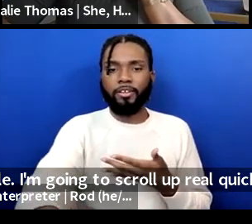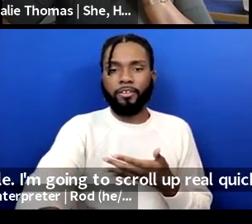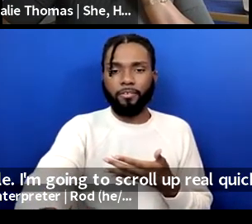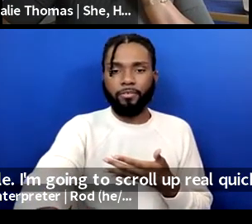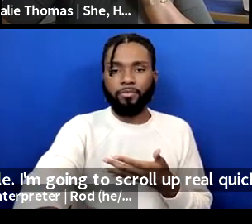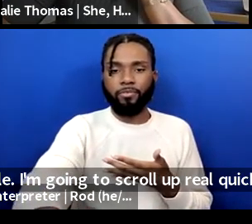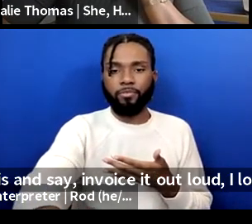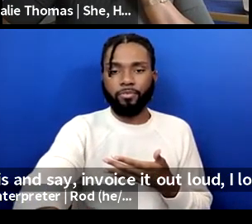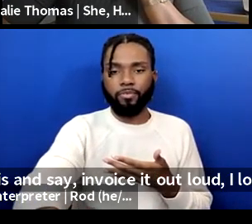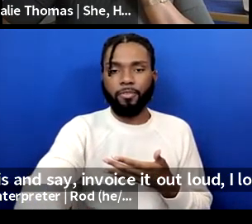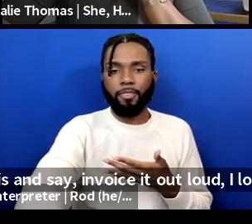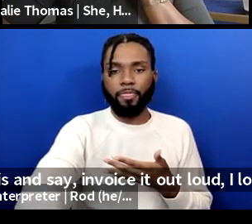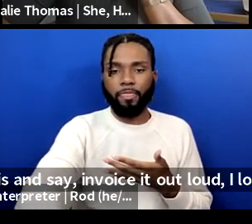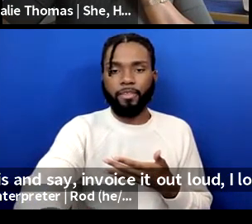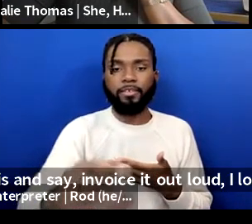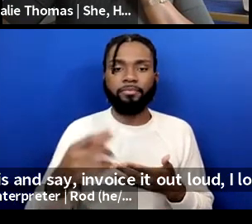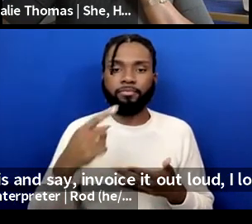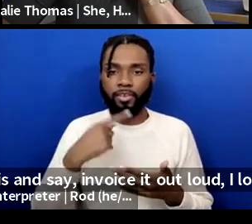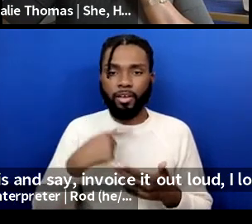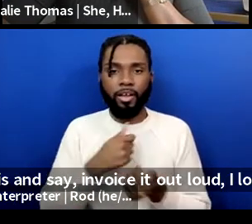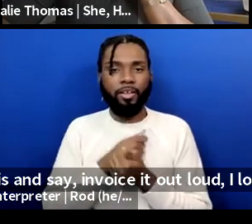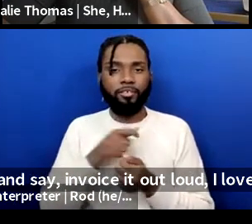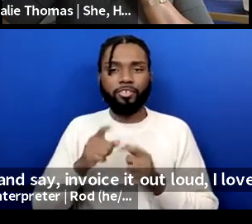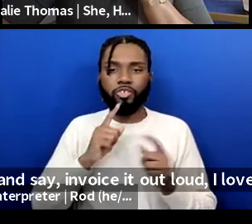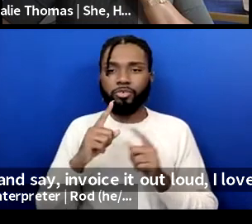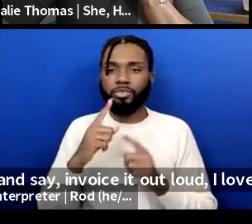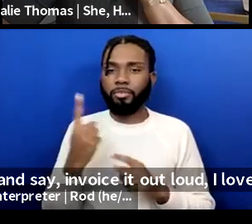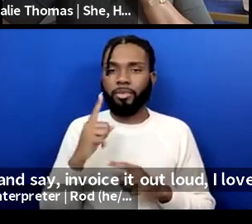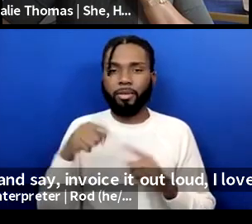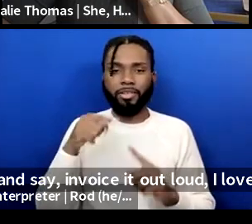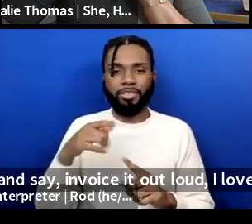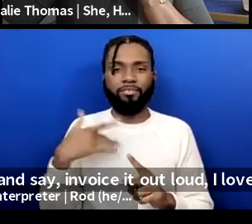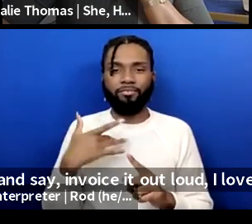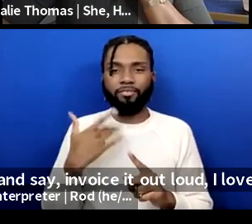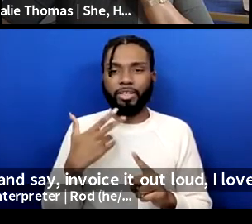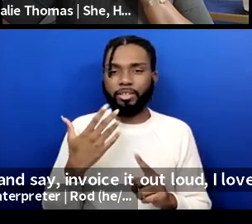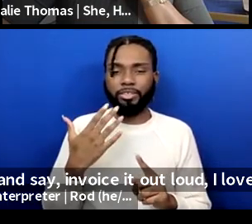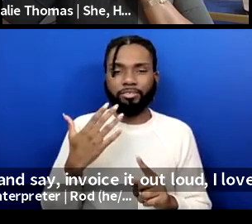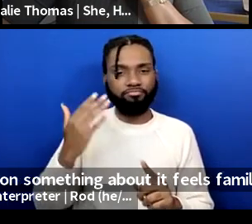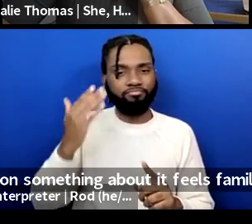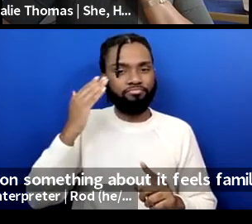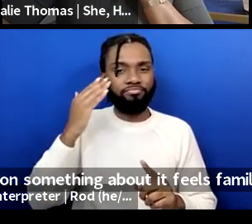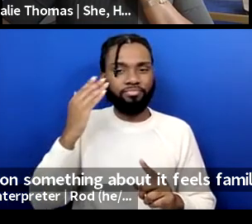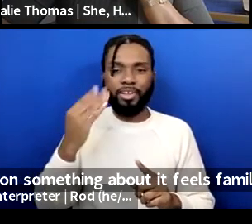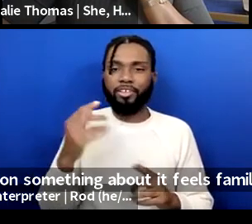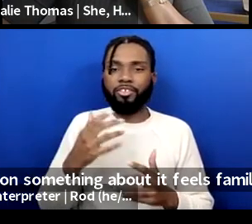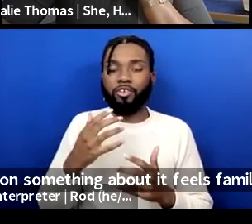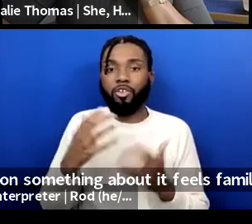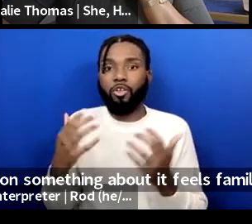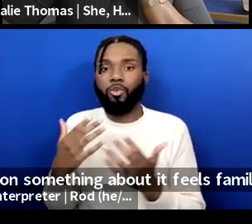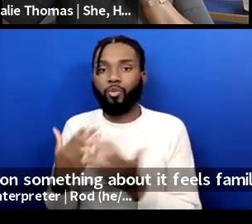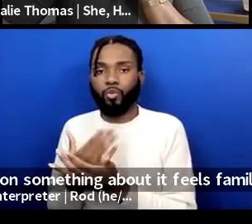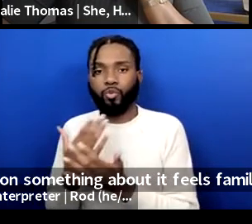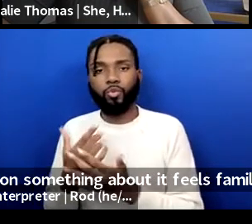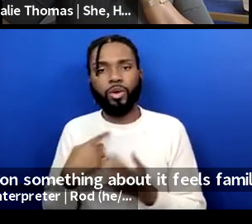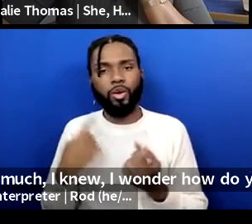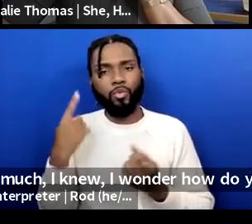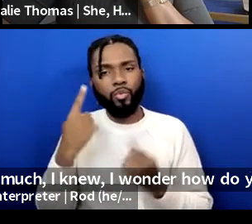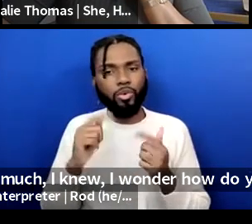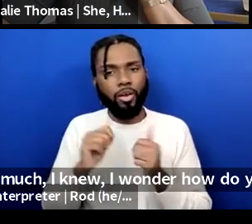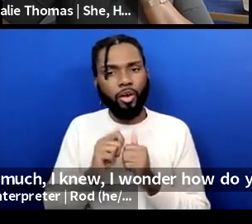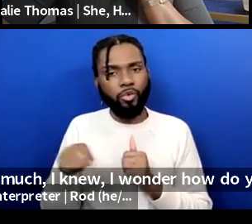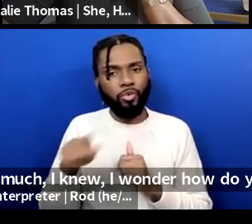out loud. I love this conversation. Something about it feels familiar and yet so much new. I wonder, how do you